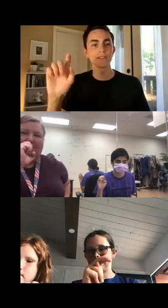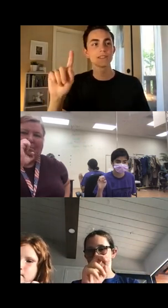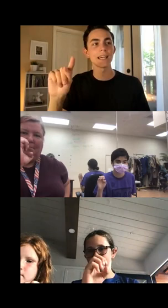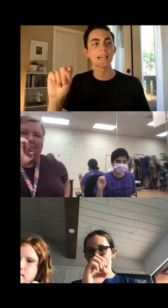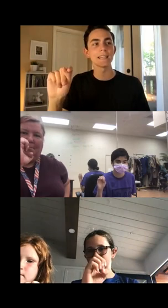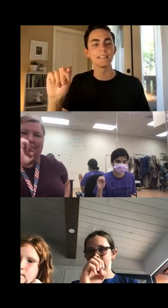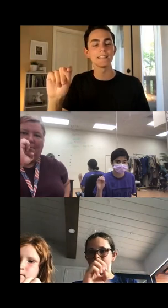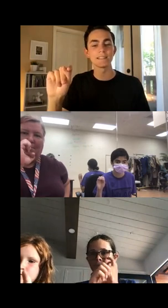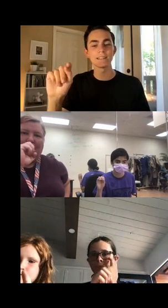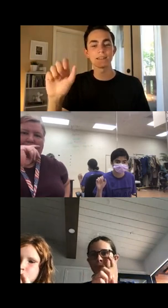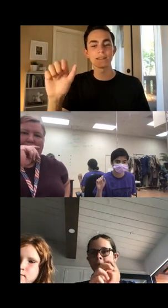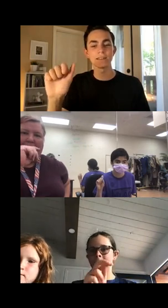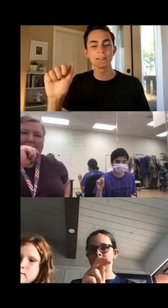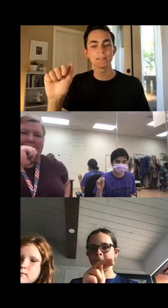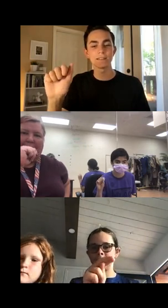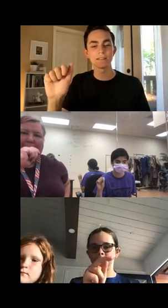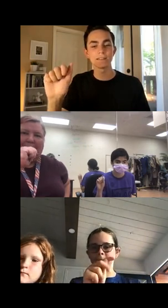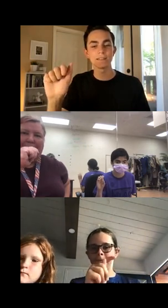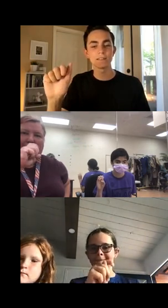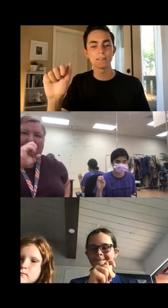Good. Tan.